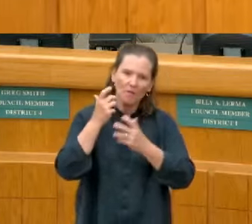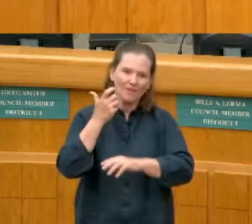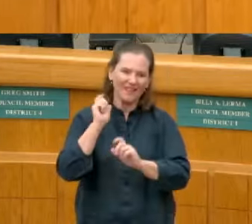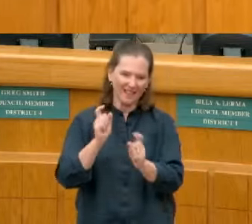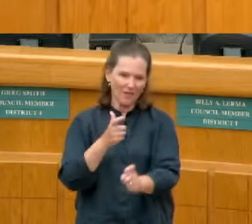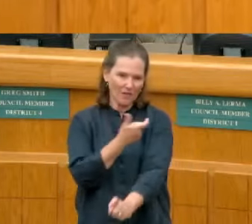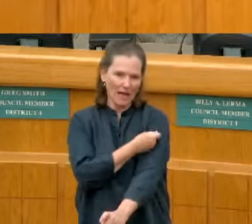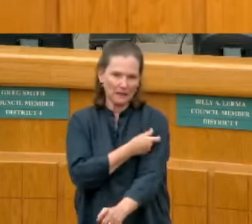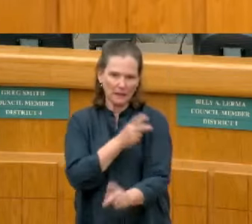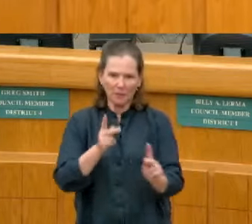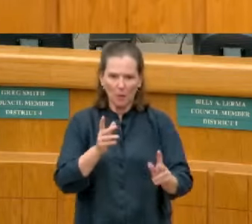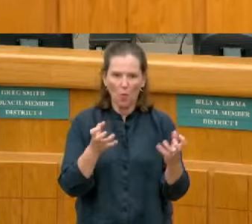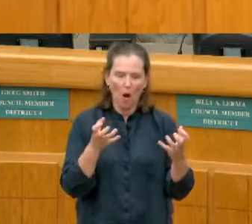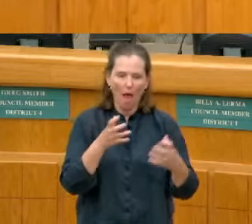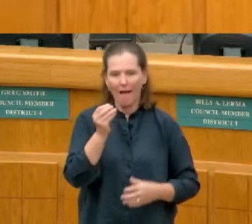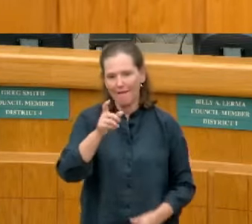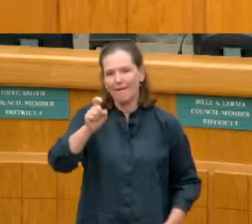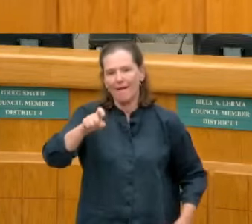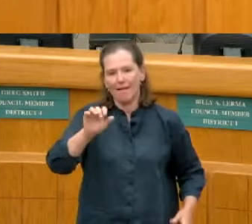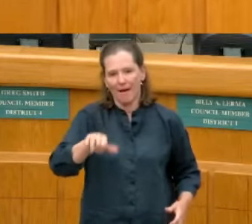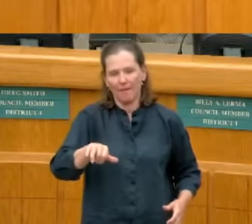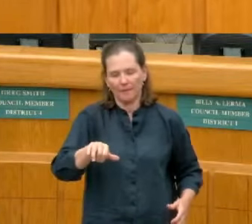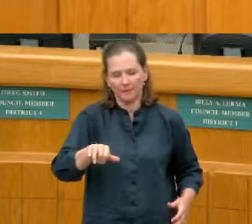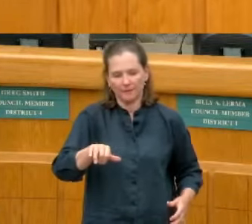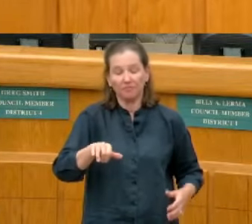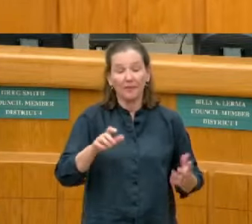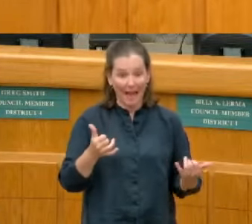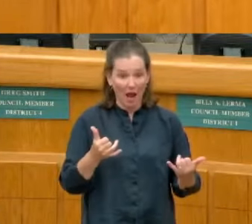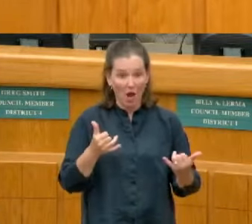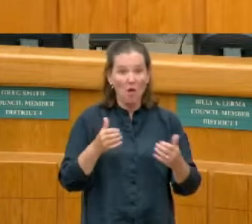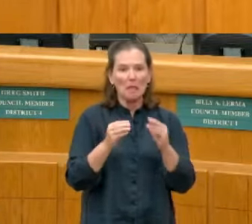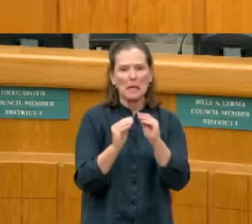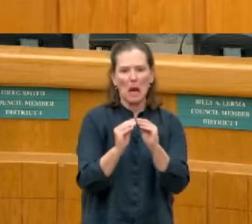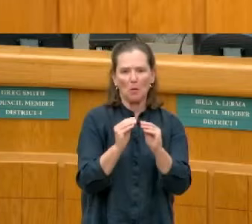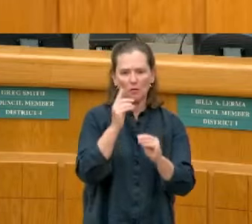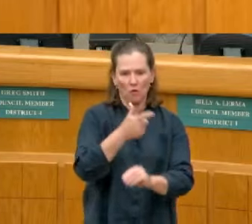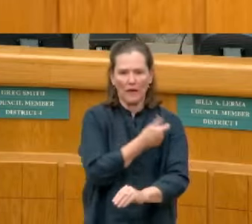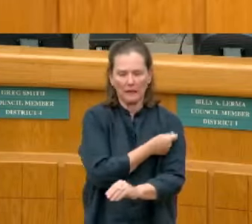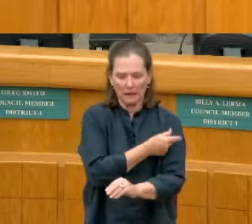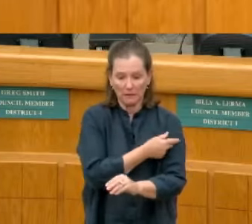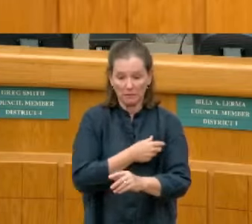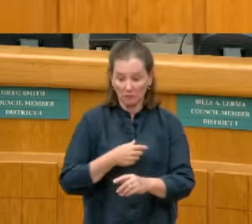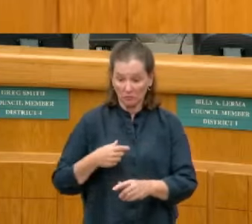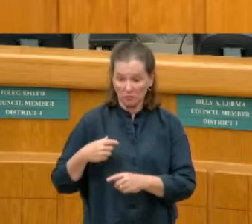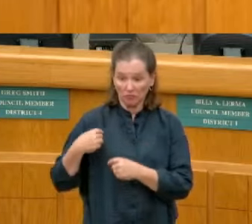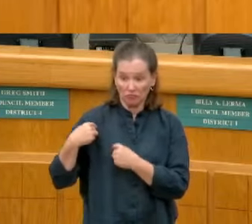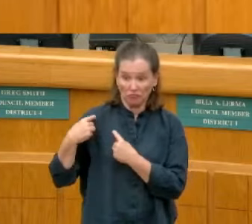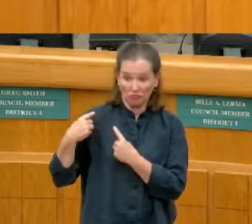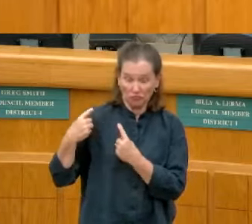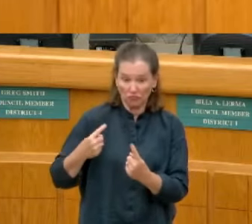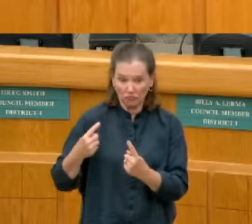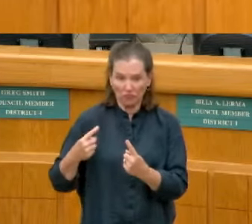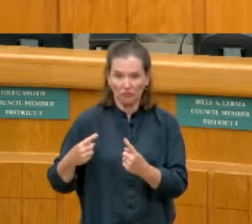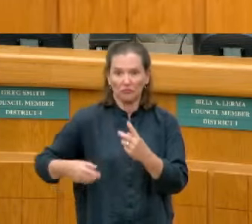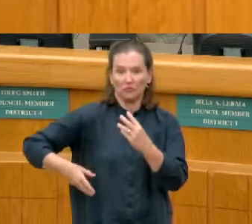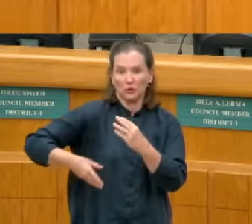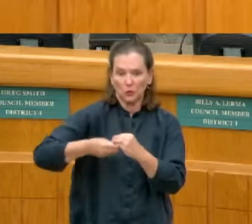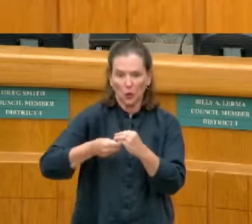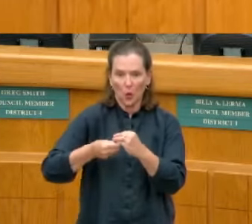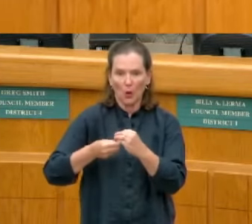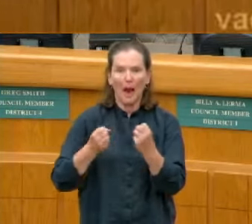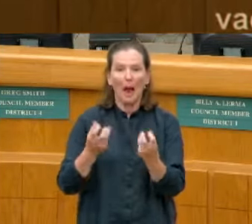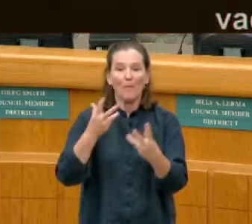vaccination numbers. As of today, the Public Health District has administered 150,000 vaccinations. That's